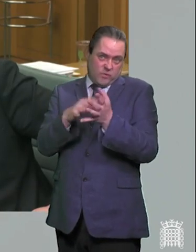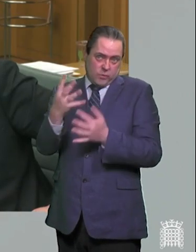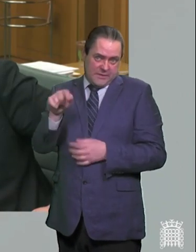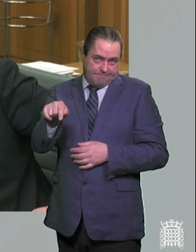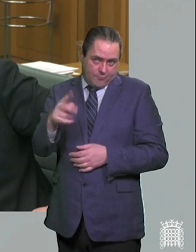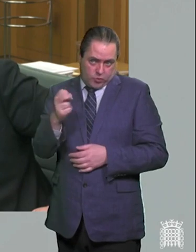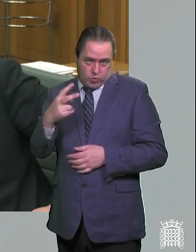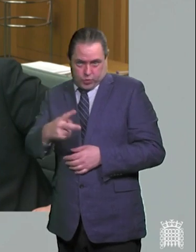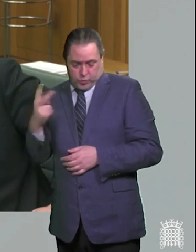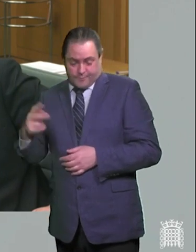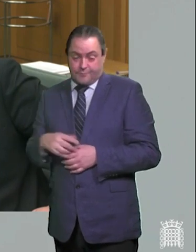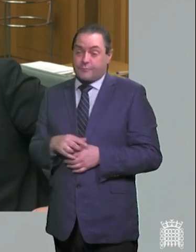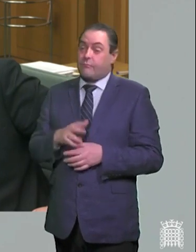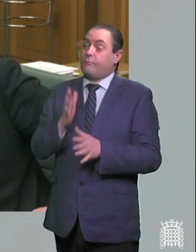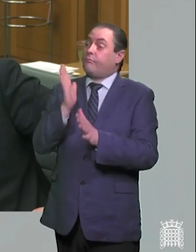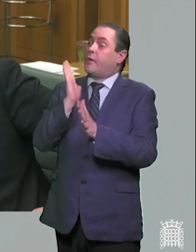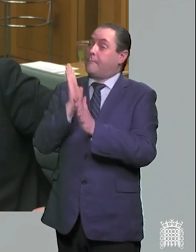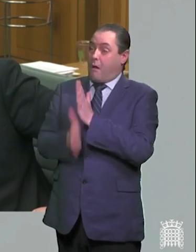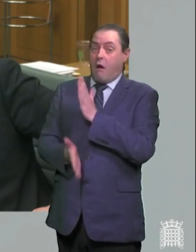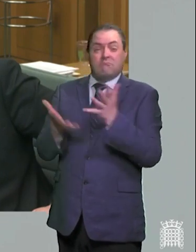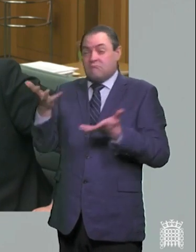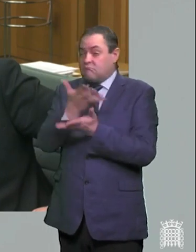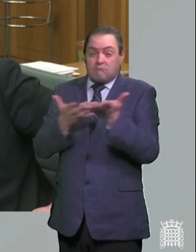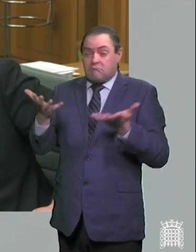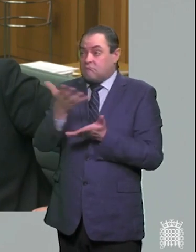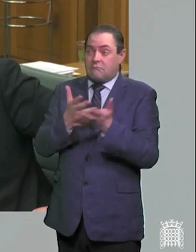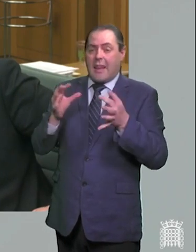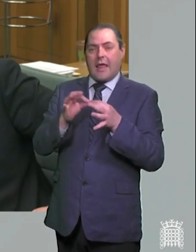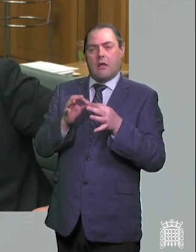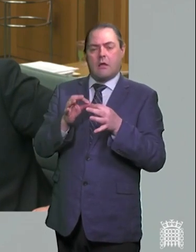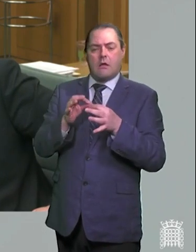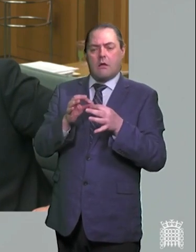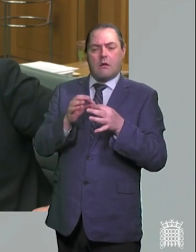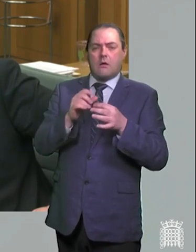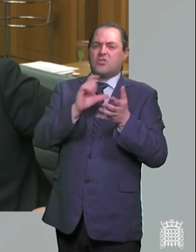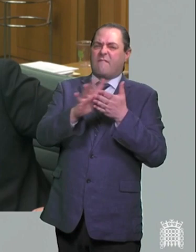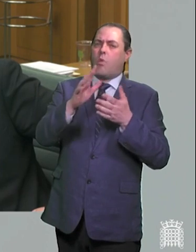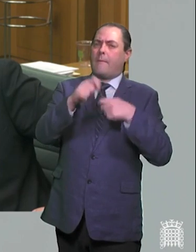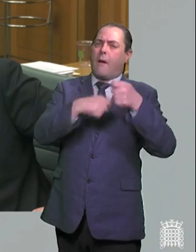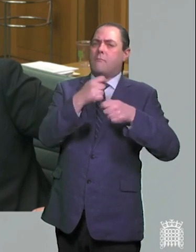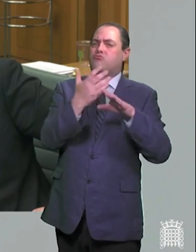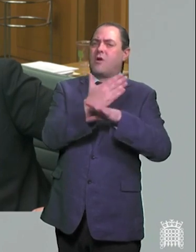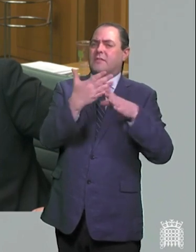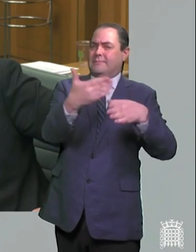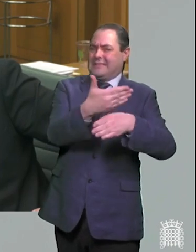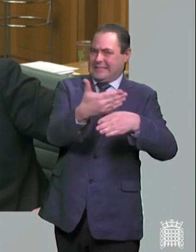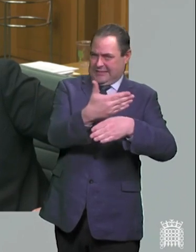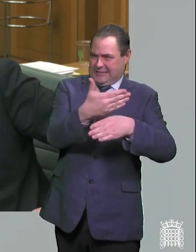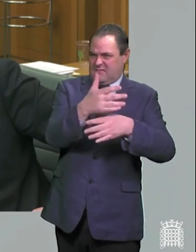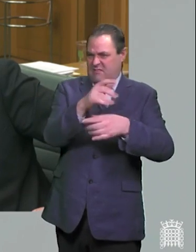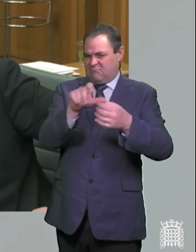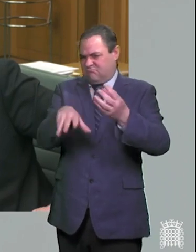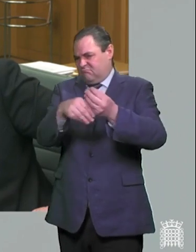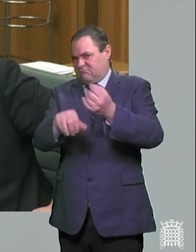And it went through at the end of a debate on the privatisation of Channel 4, and there were colleagues of ours